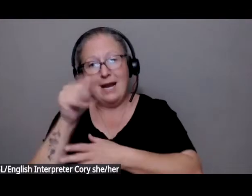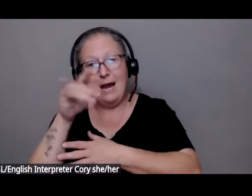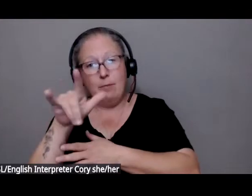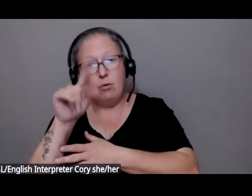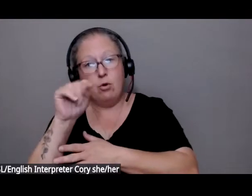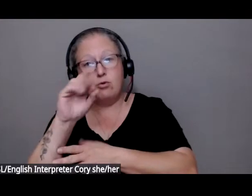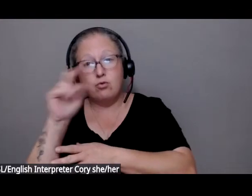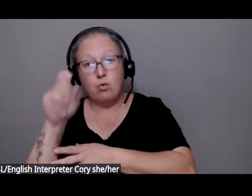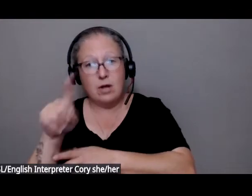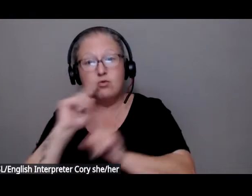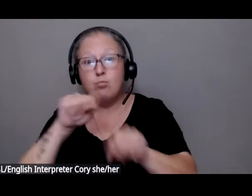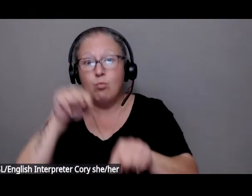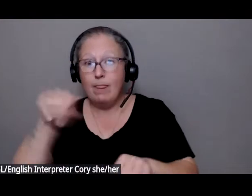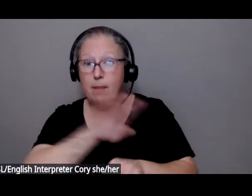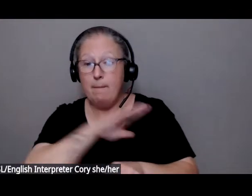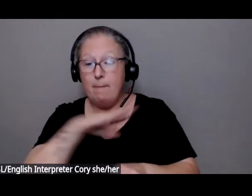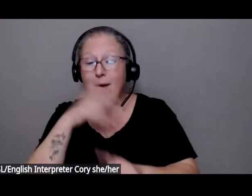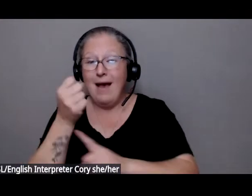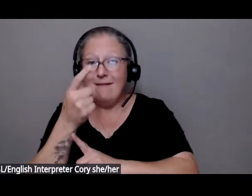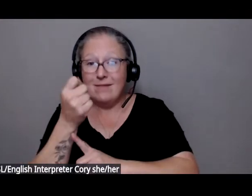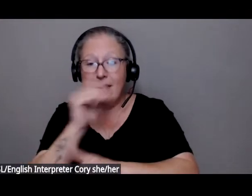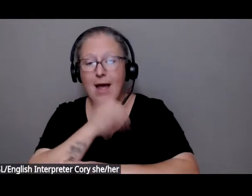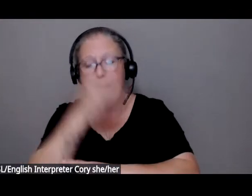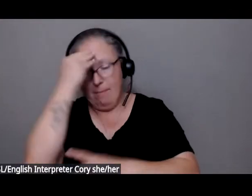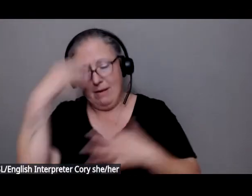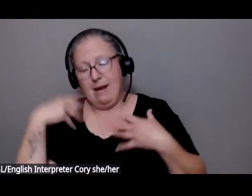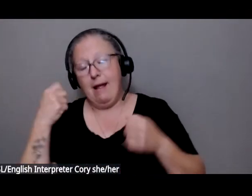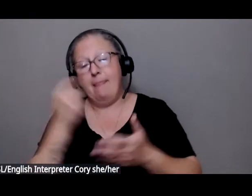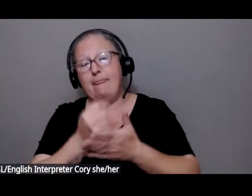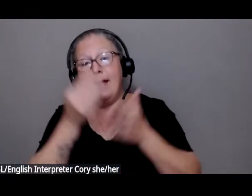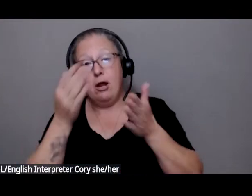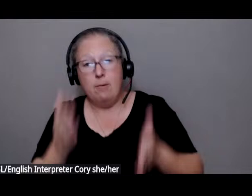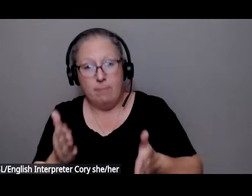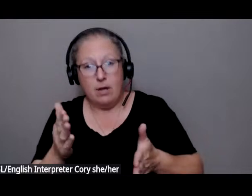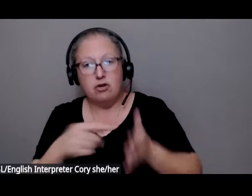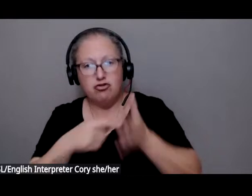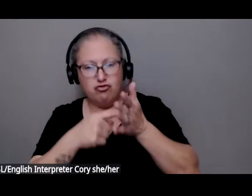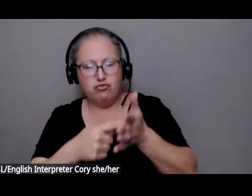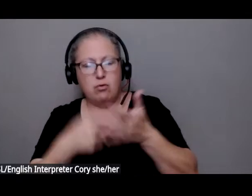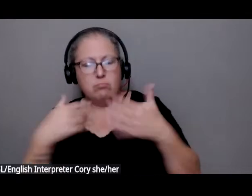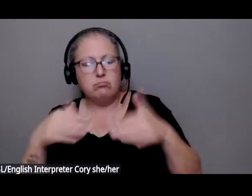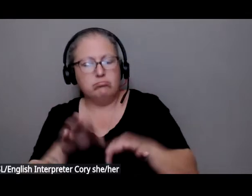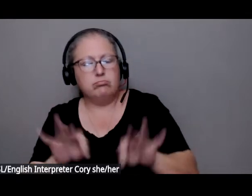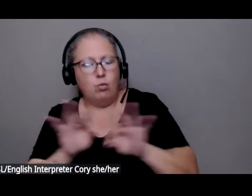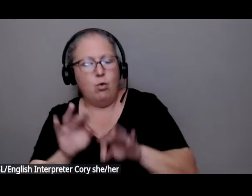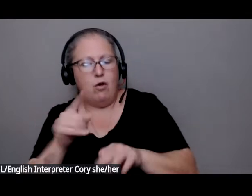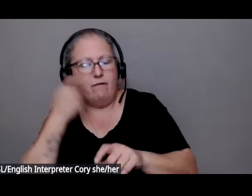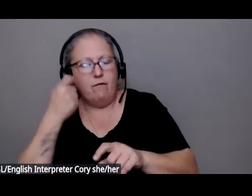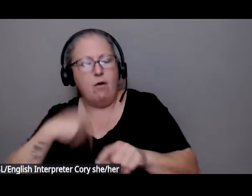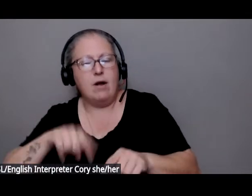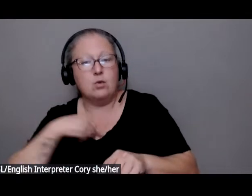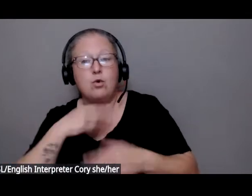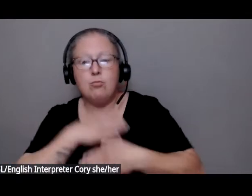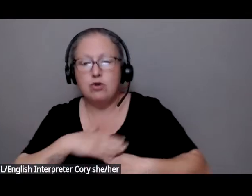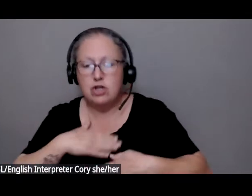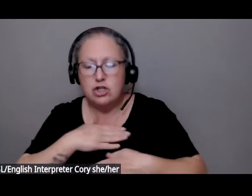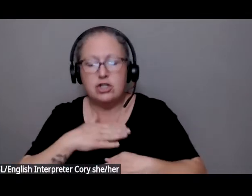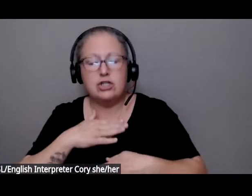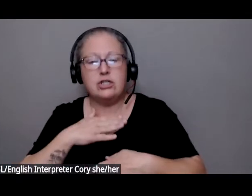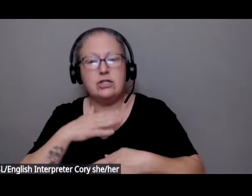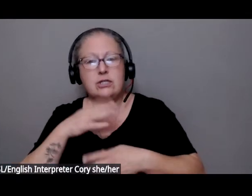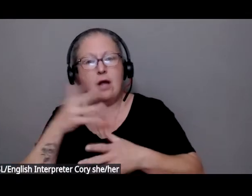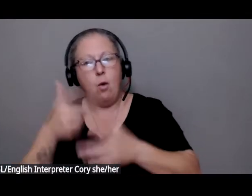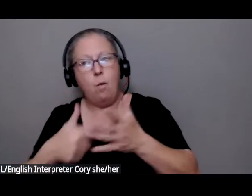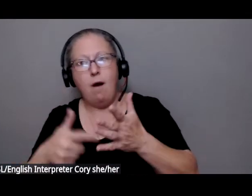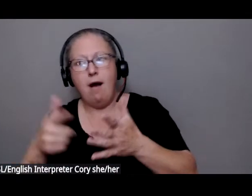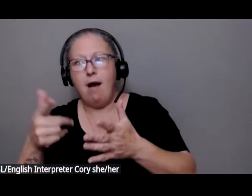to this board every year, our mental health therapists more than prove our worth without fail. While we appreciate the accolades we receive for what we